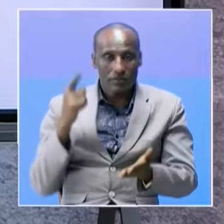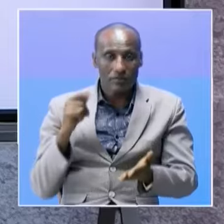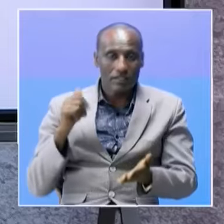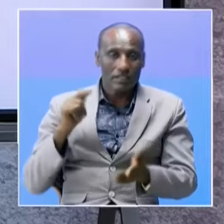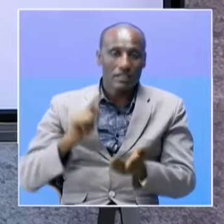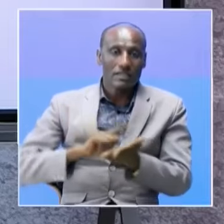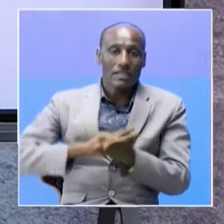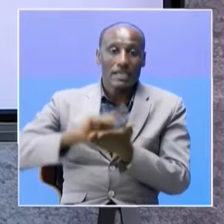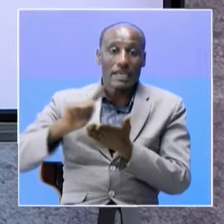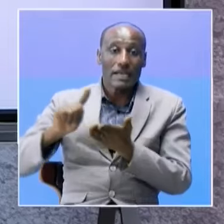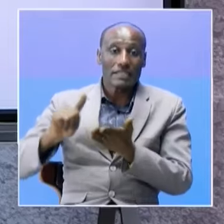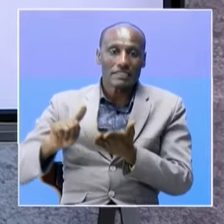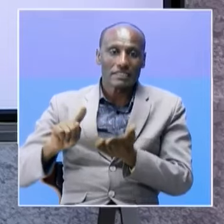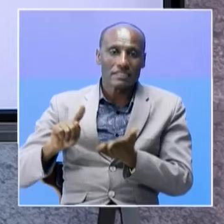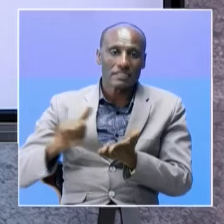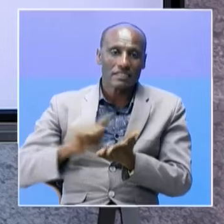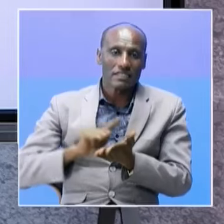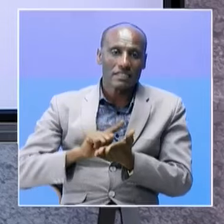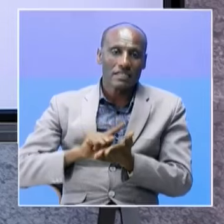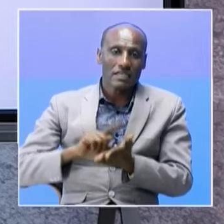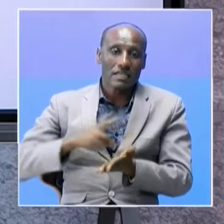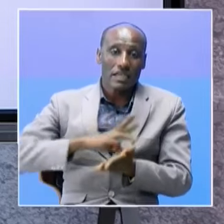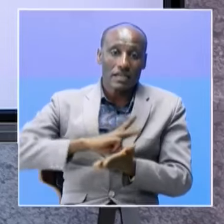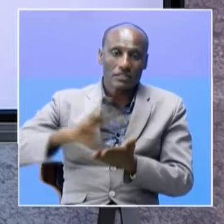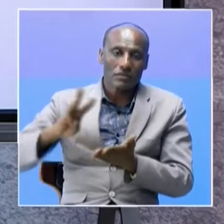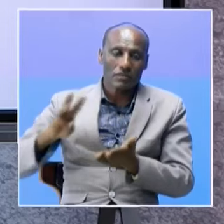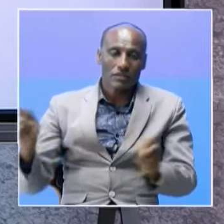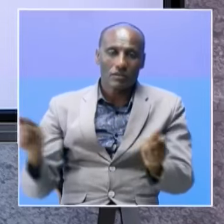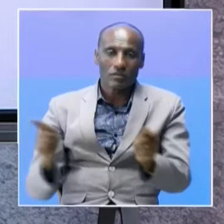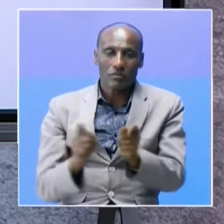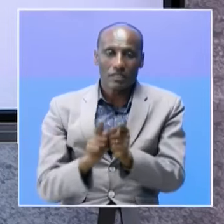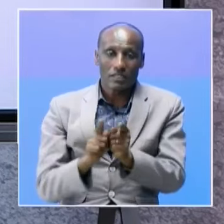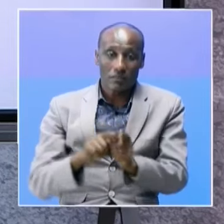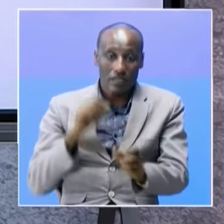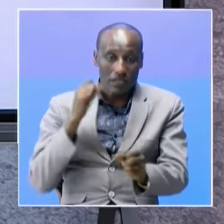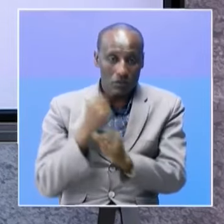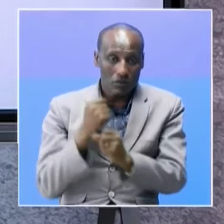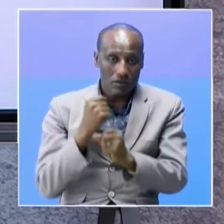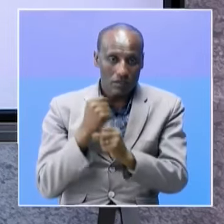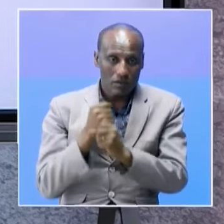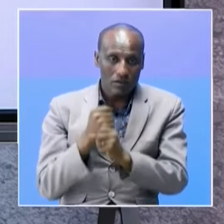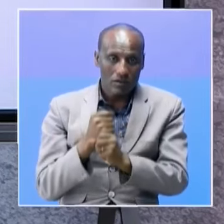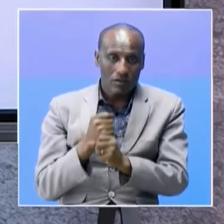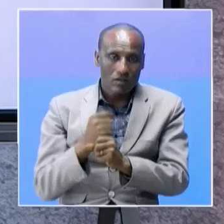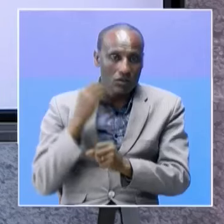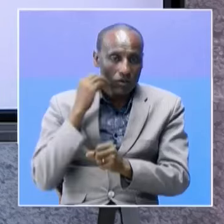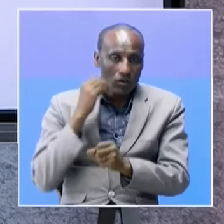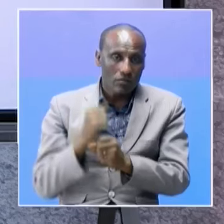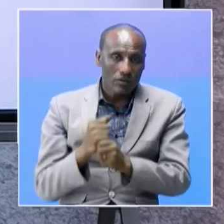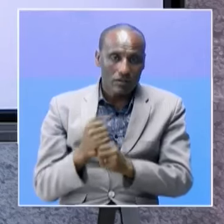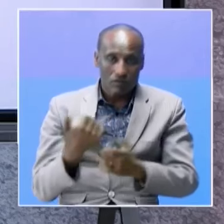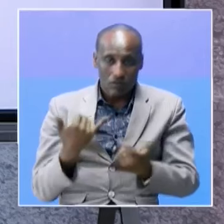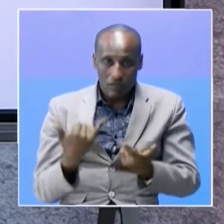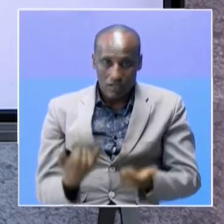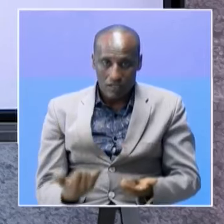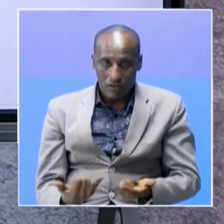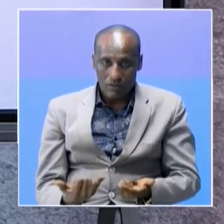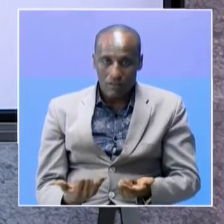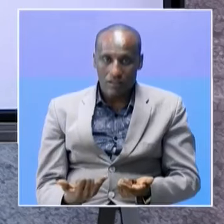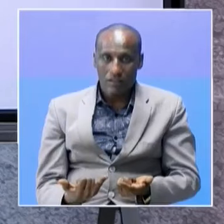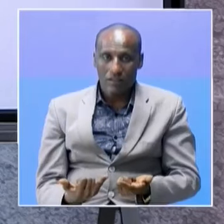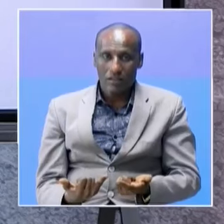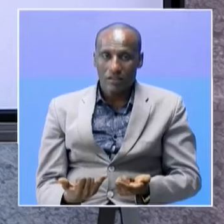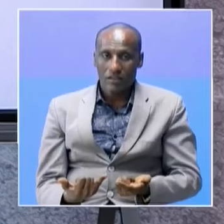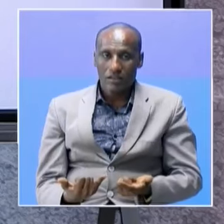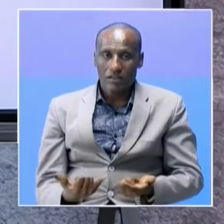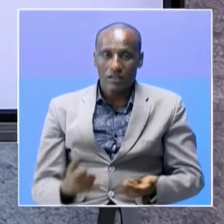I am sure you will come by doing these assignments or homeworks. For now, this is all what I have. I